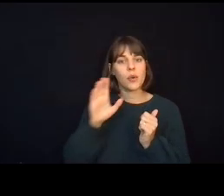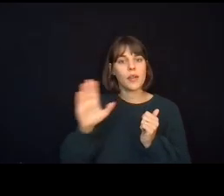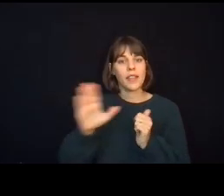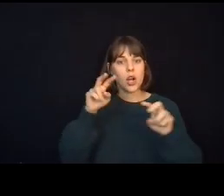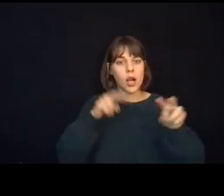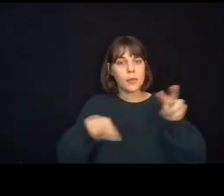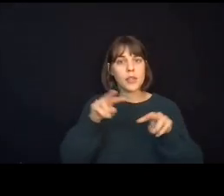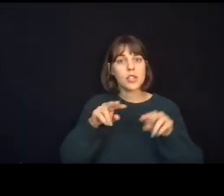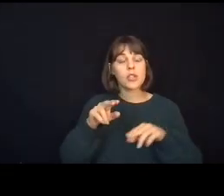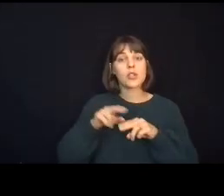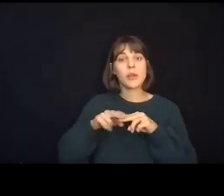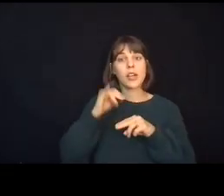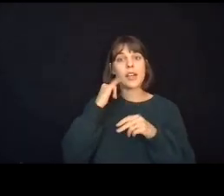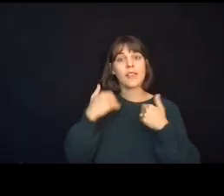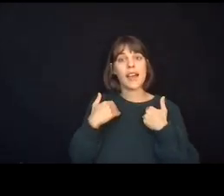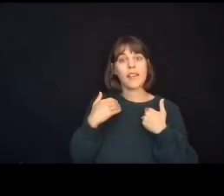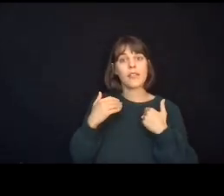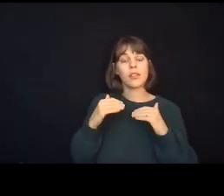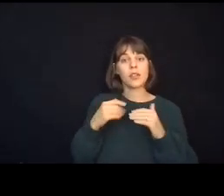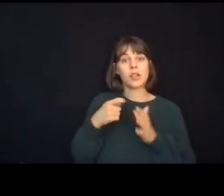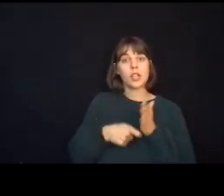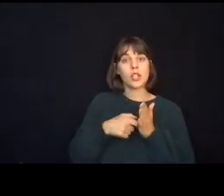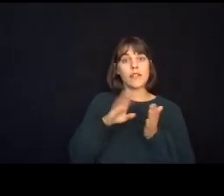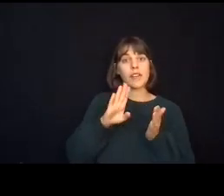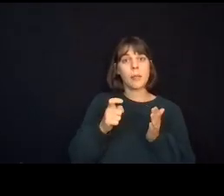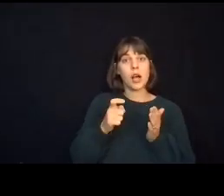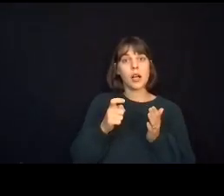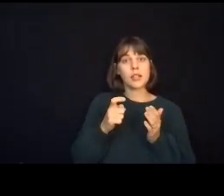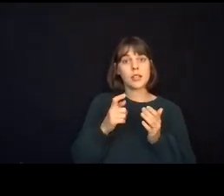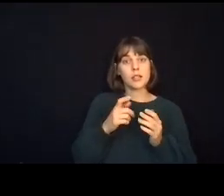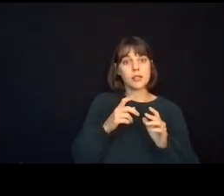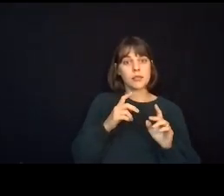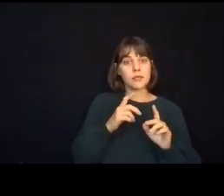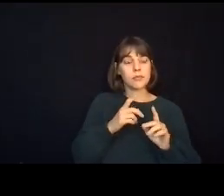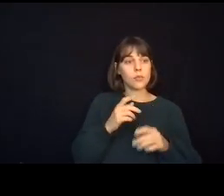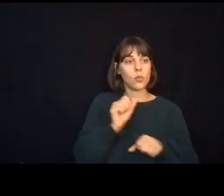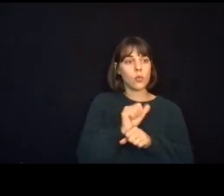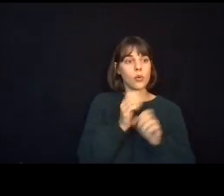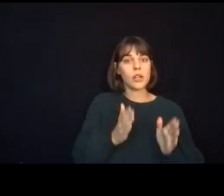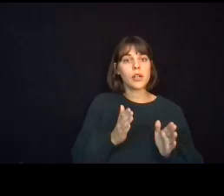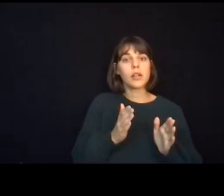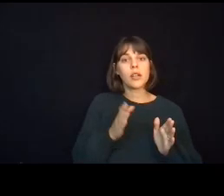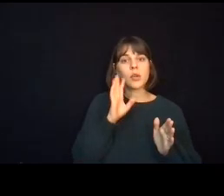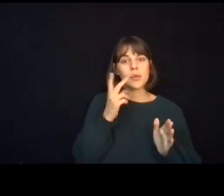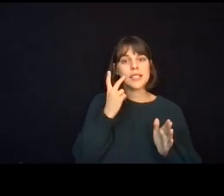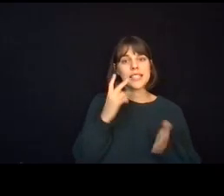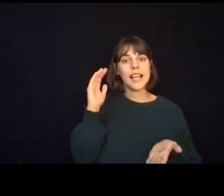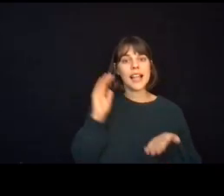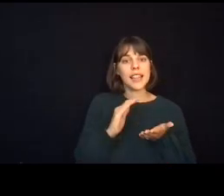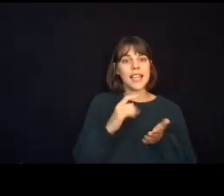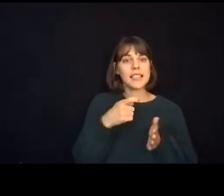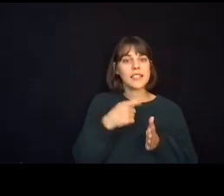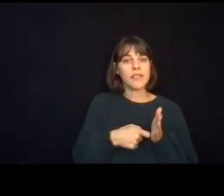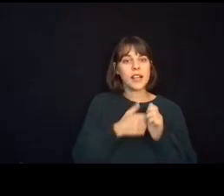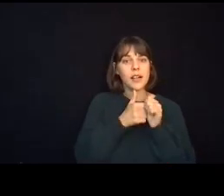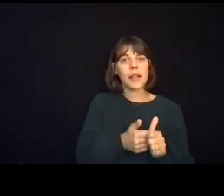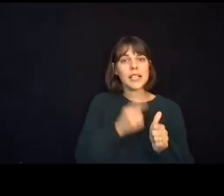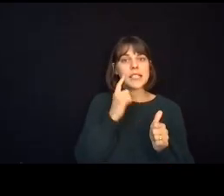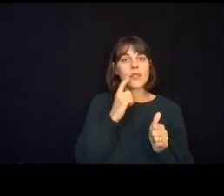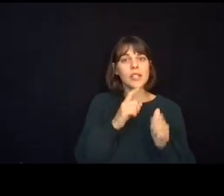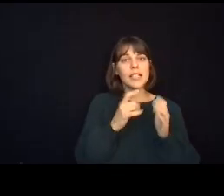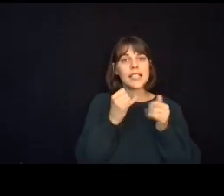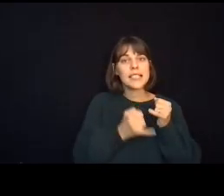likely that someone will, if we have a fare box attendant, somebody's walking by, we'll get them. We see less fare compliance, for instance, during Steelers games